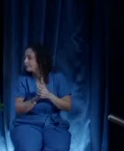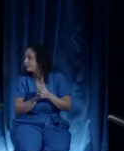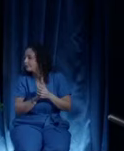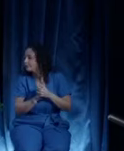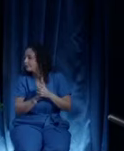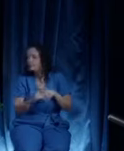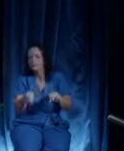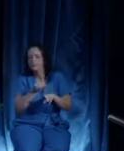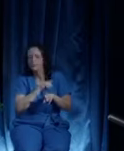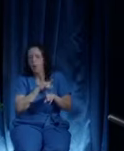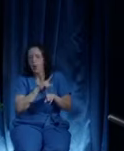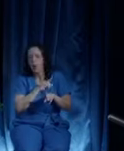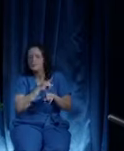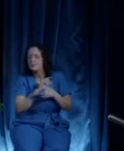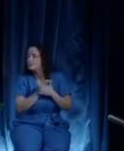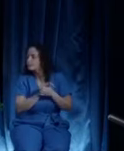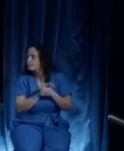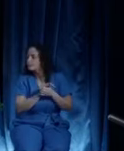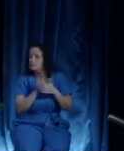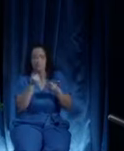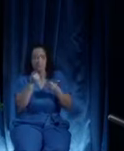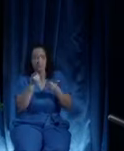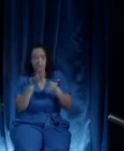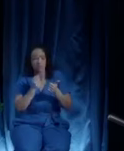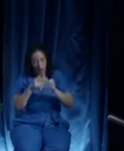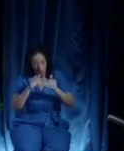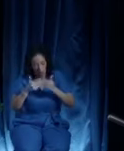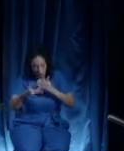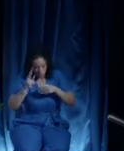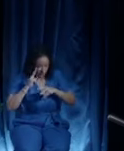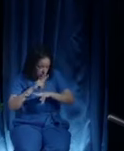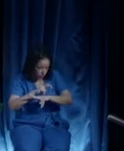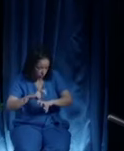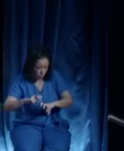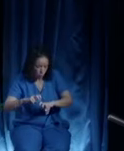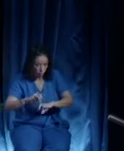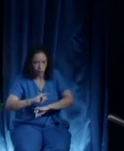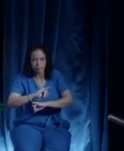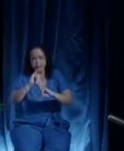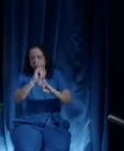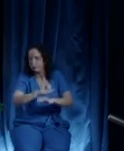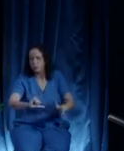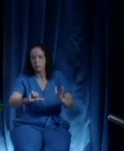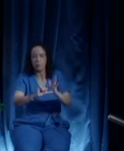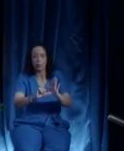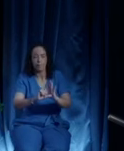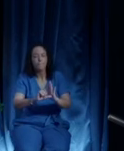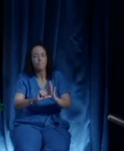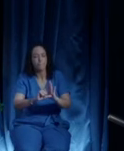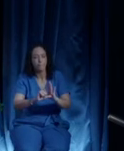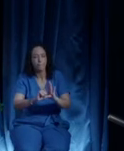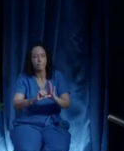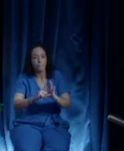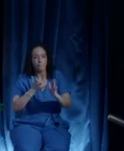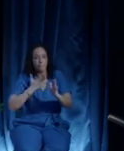that is because, archivally, there is a major problem in that if you want to try and